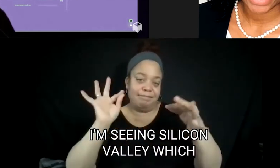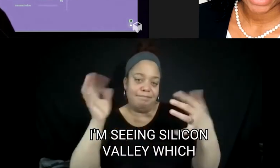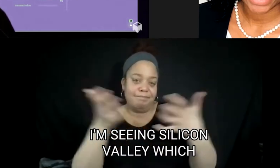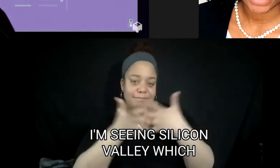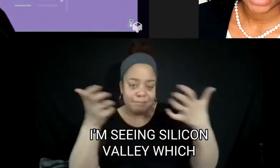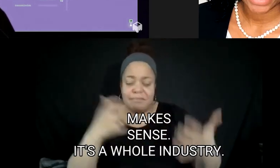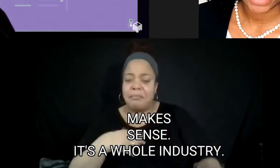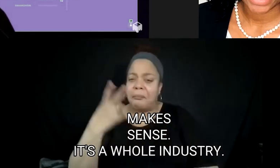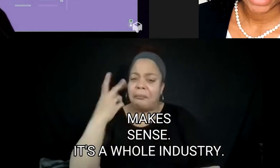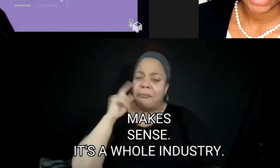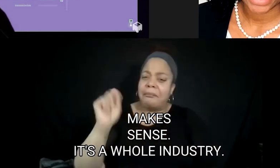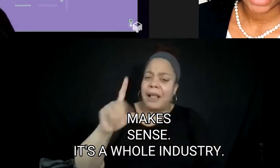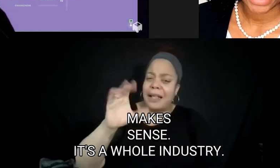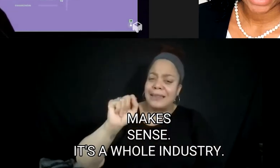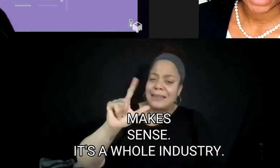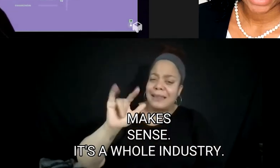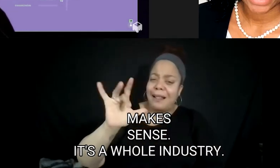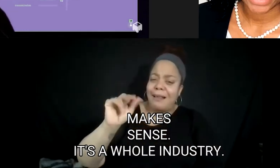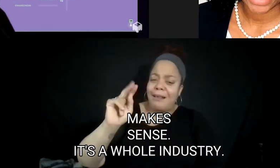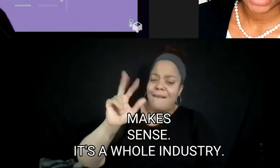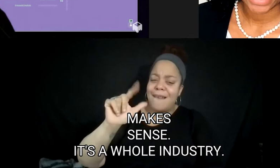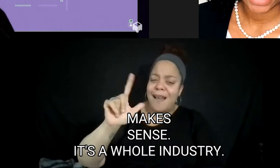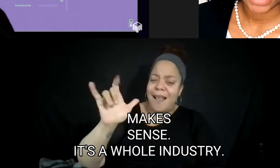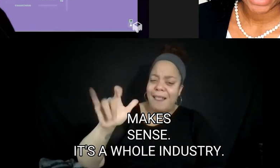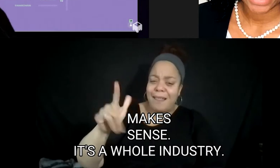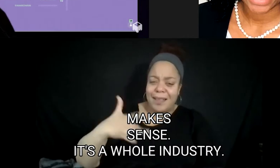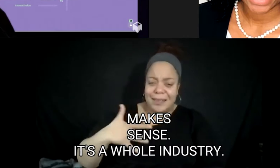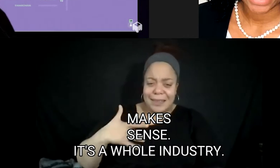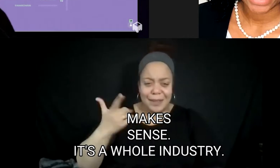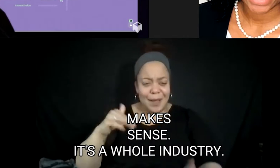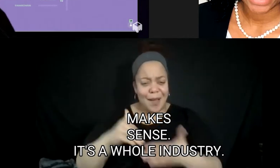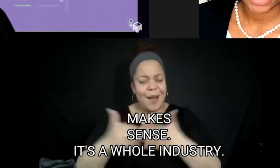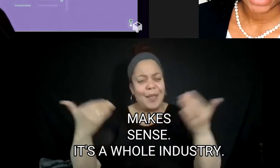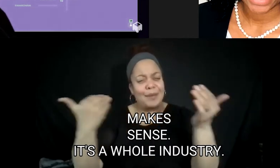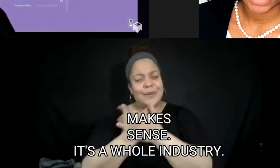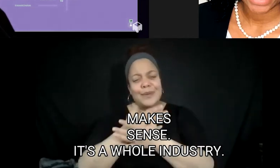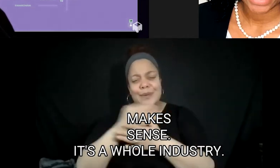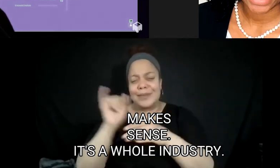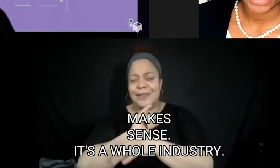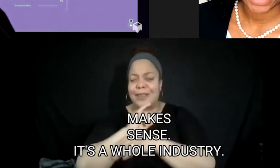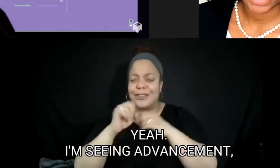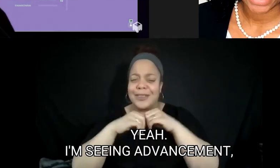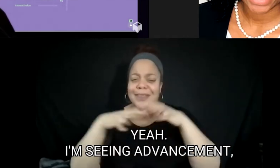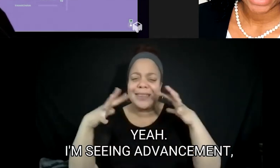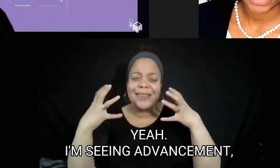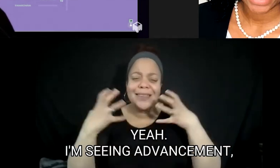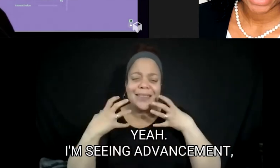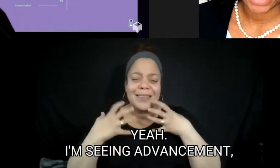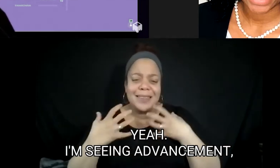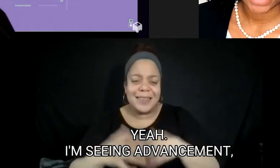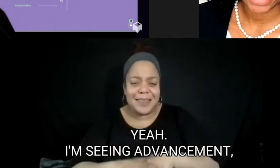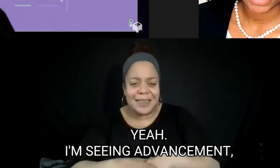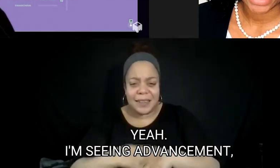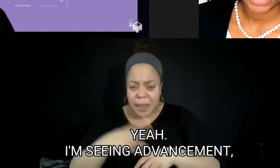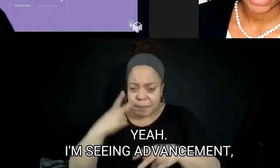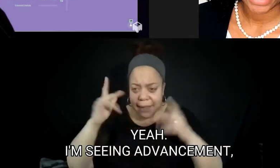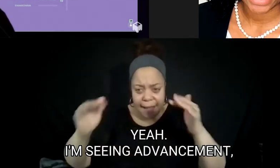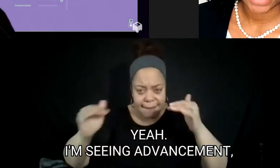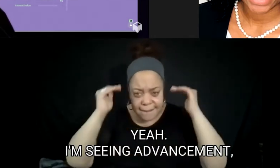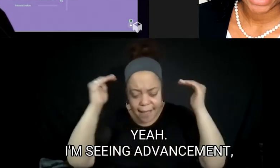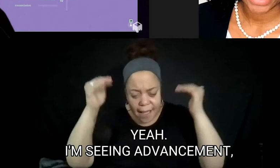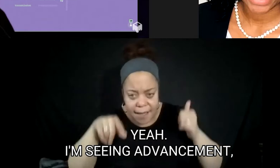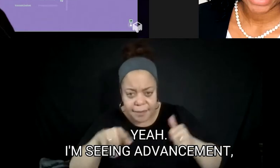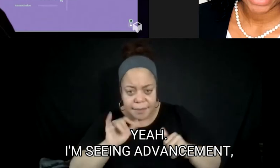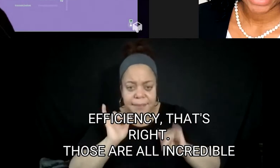I'm seeing advancement, efficiency. That's right. Those are all incredible